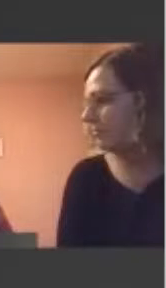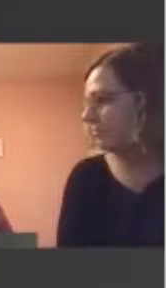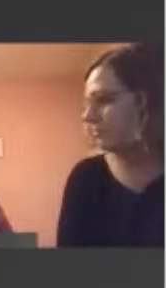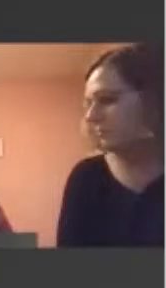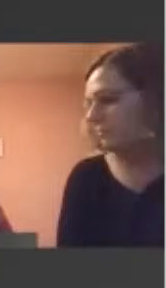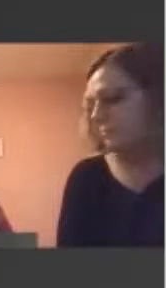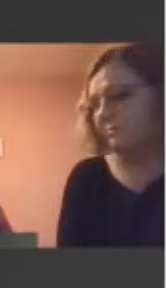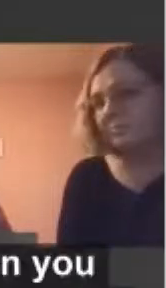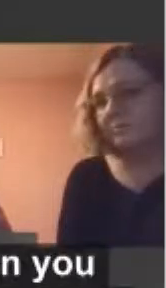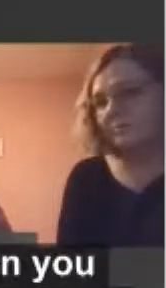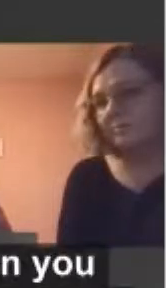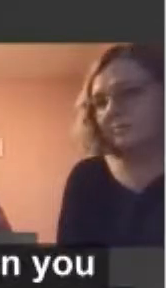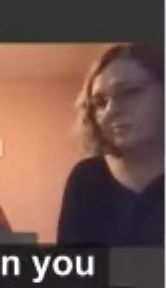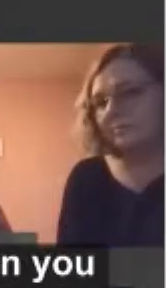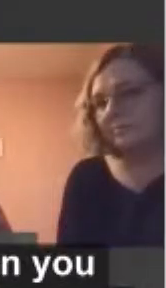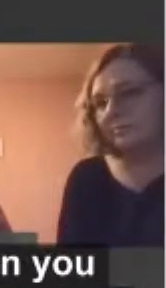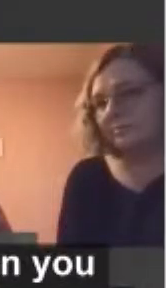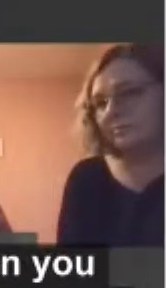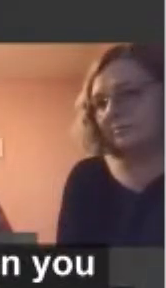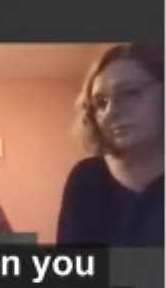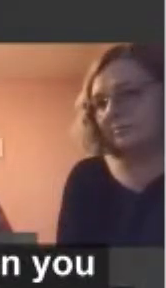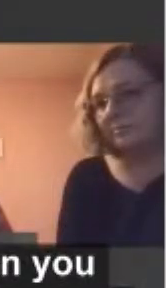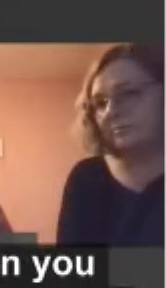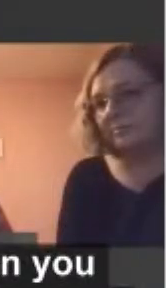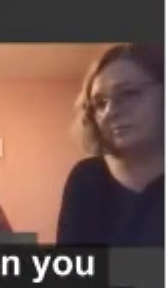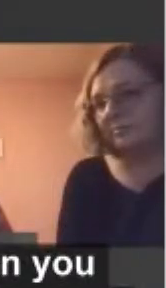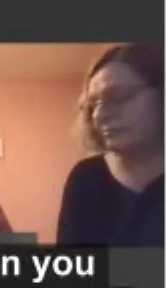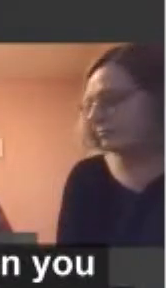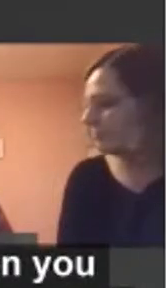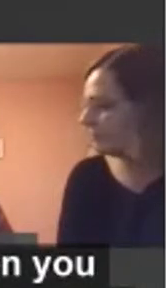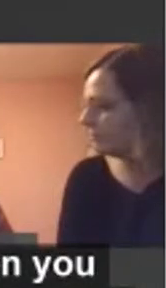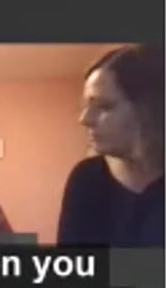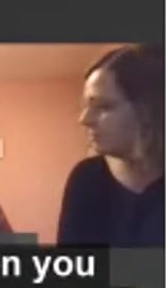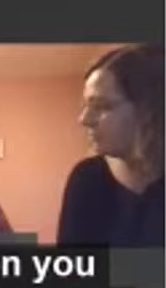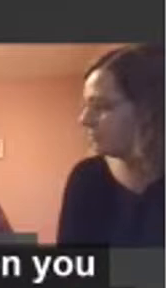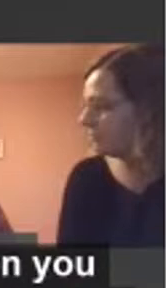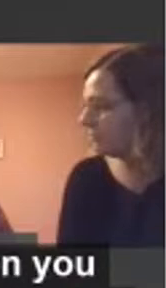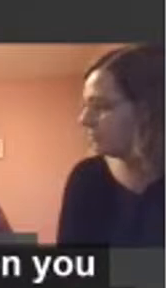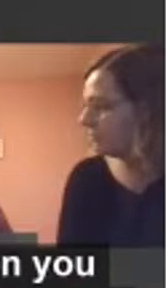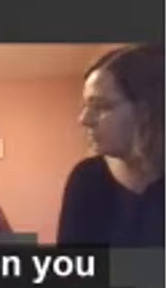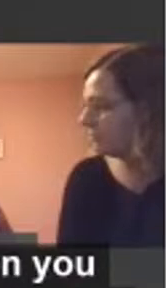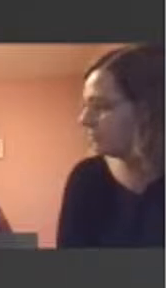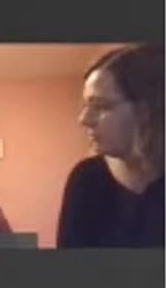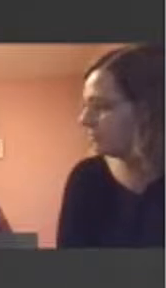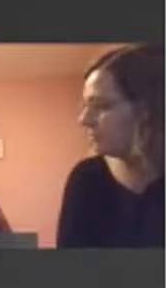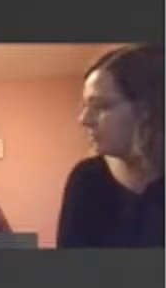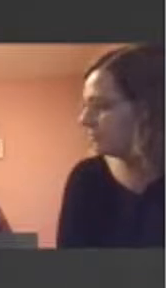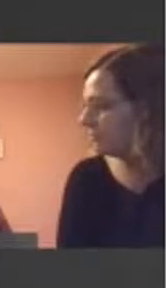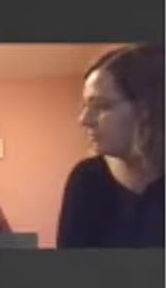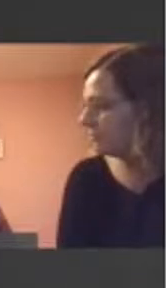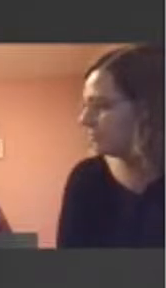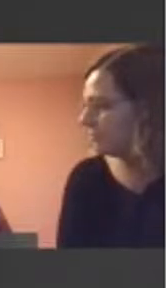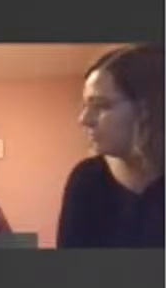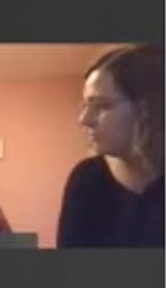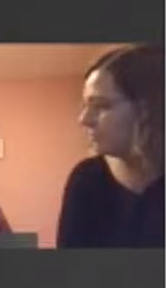seizure. Okay. Do you get scared when you have seizures, or are you just so used to it now?